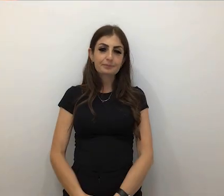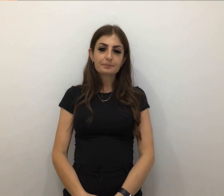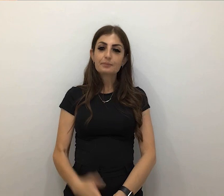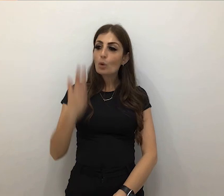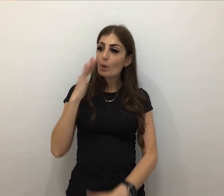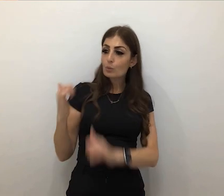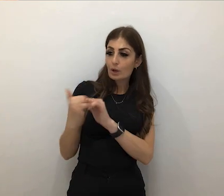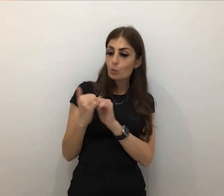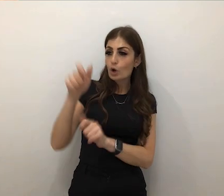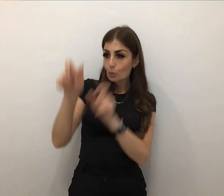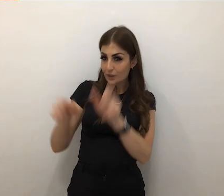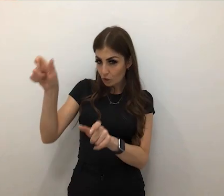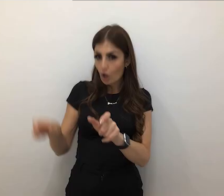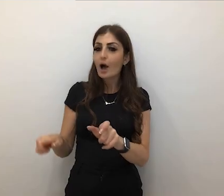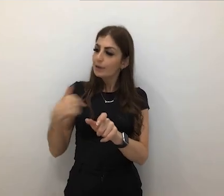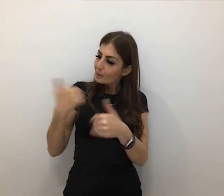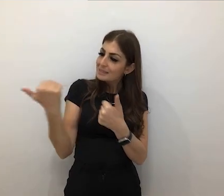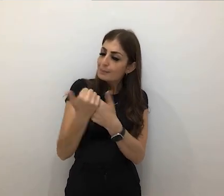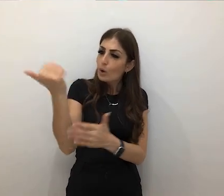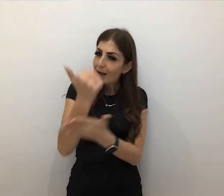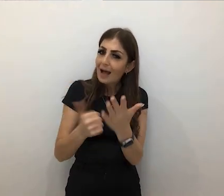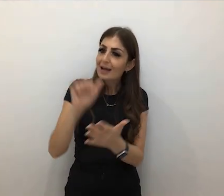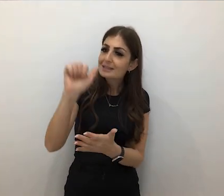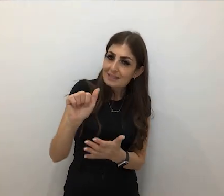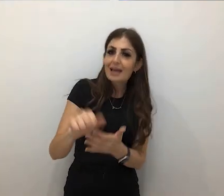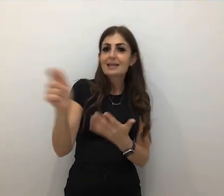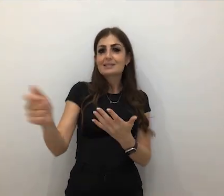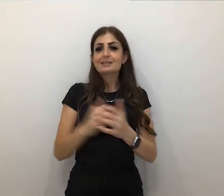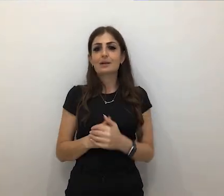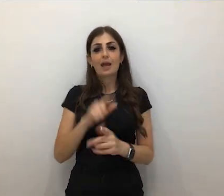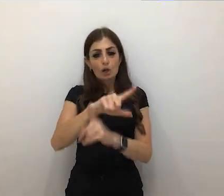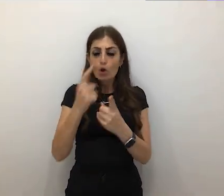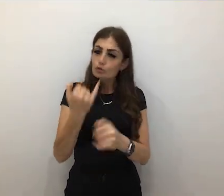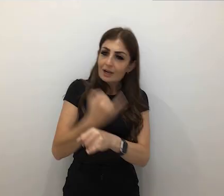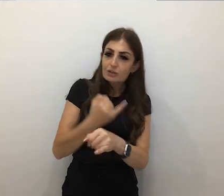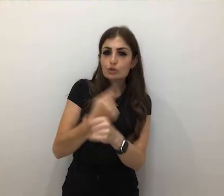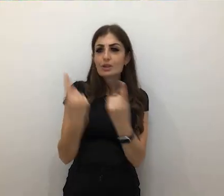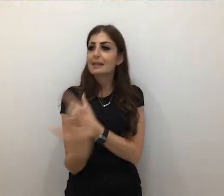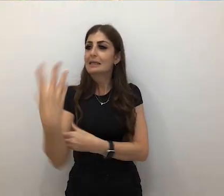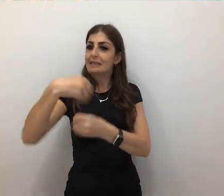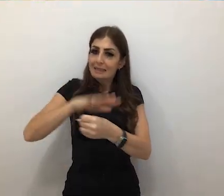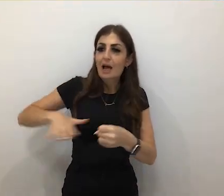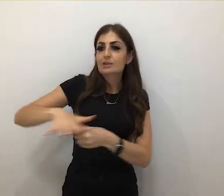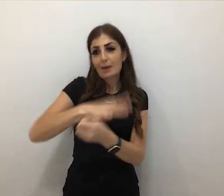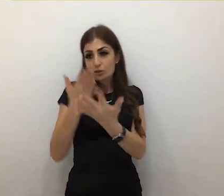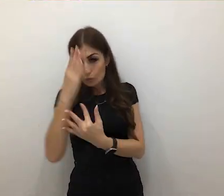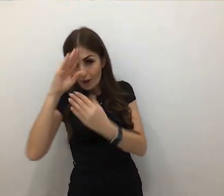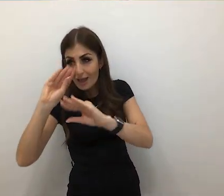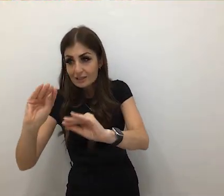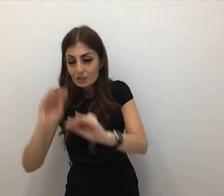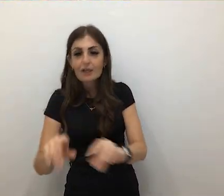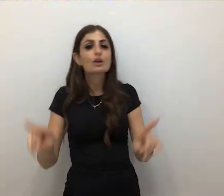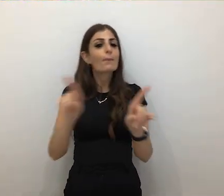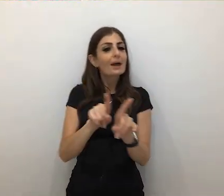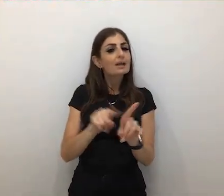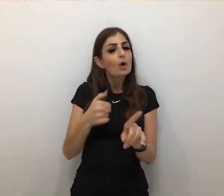bespoke. Not only do we support artists and brands and cultural institutions entering into the space through education, we really want to